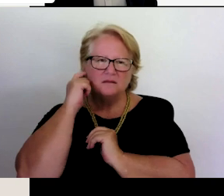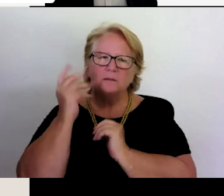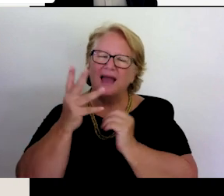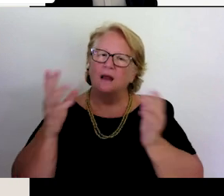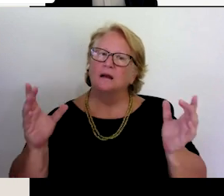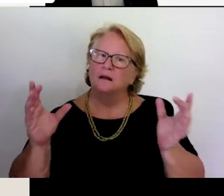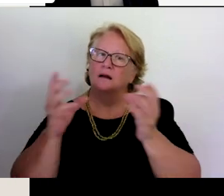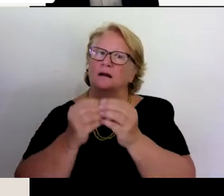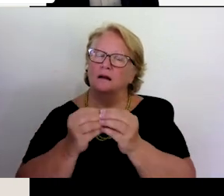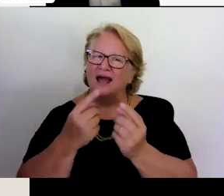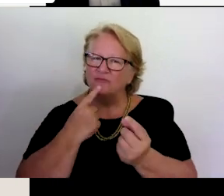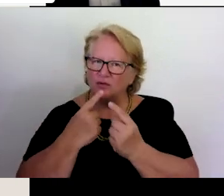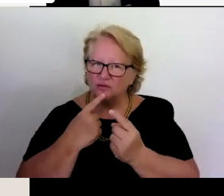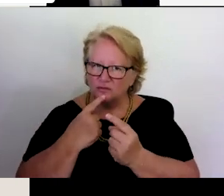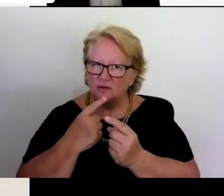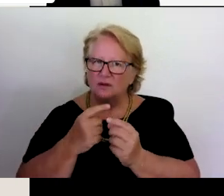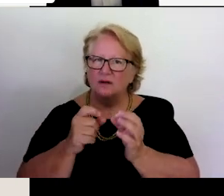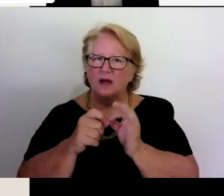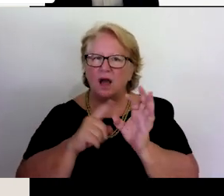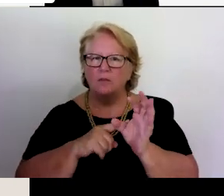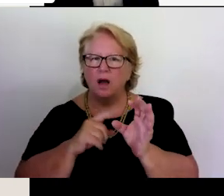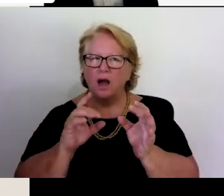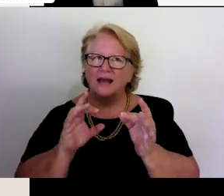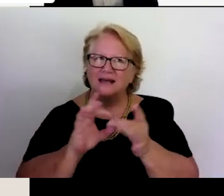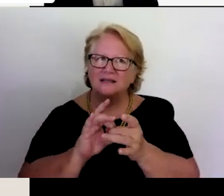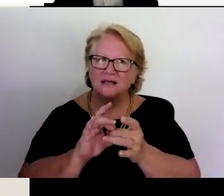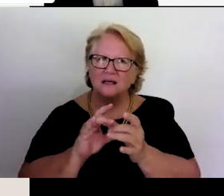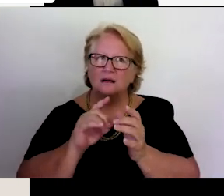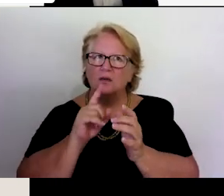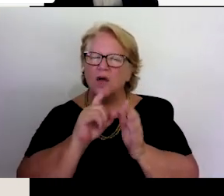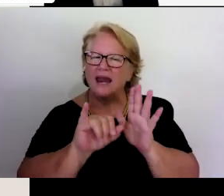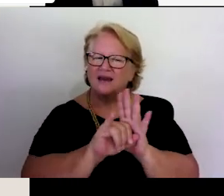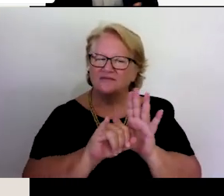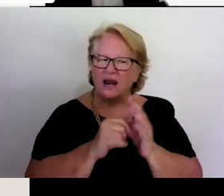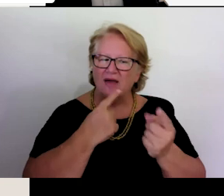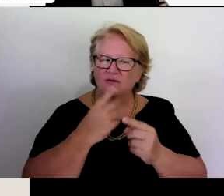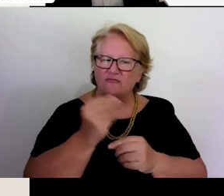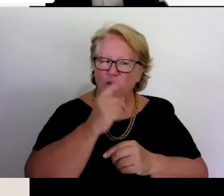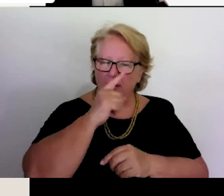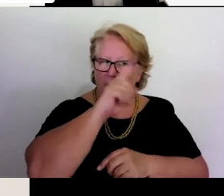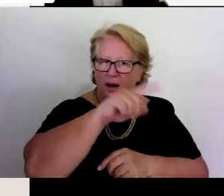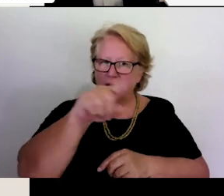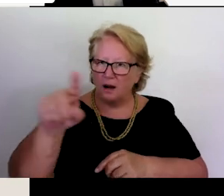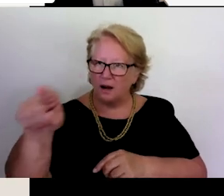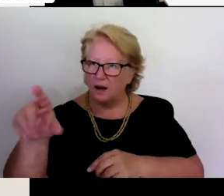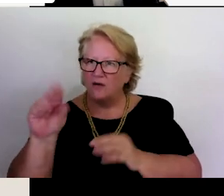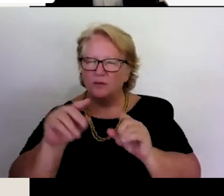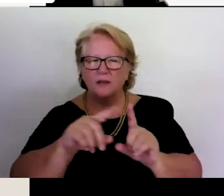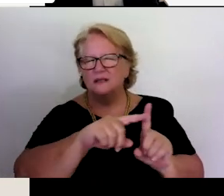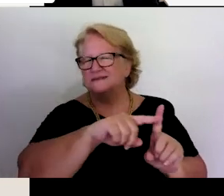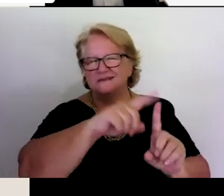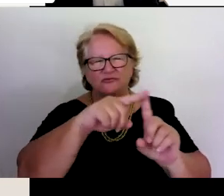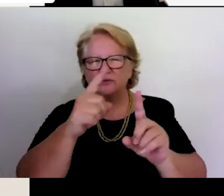information obtained by connecting de-identified information from individuals from different administrative